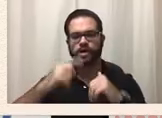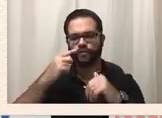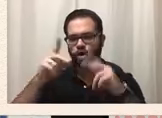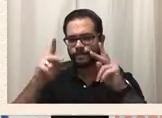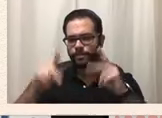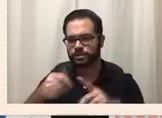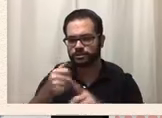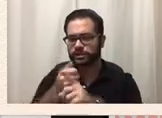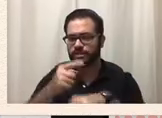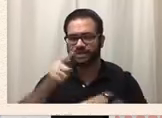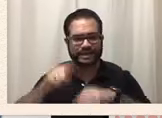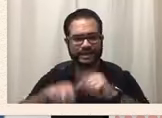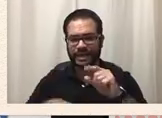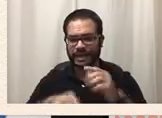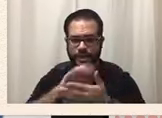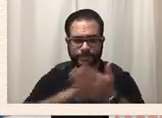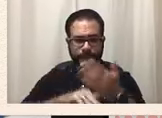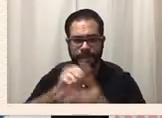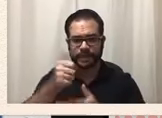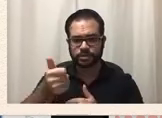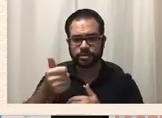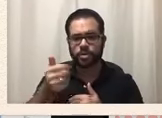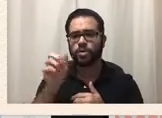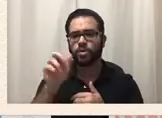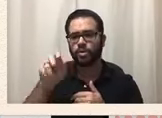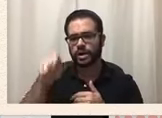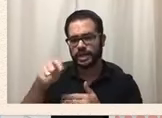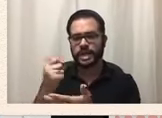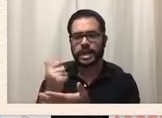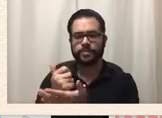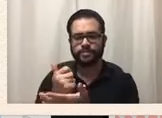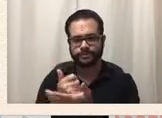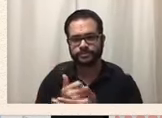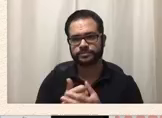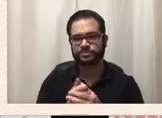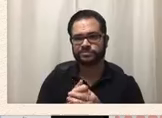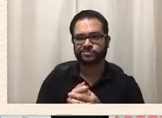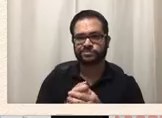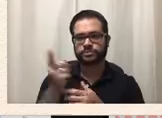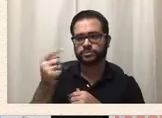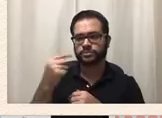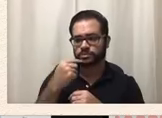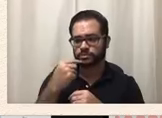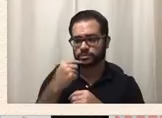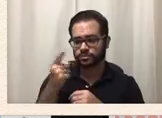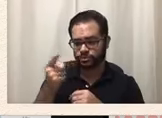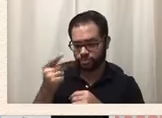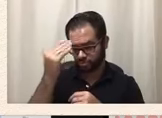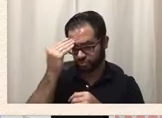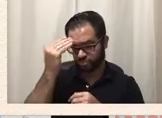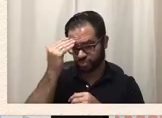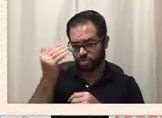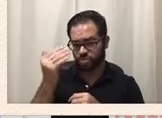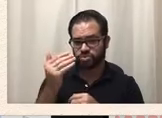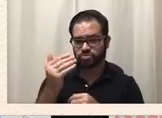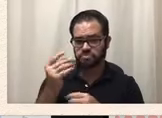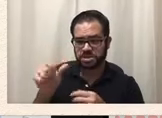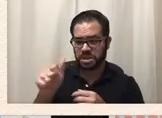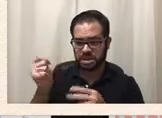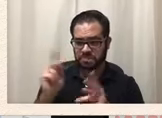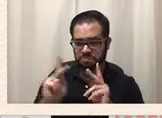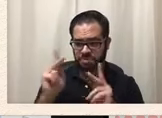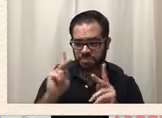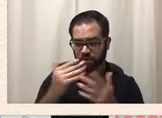own or that needs some help. And so he said, "Do you happen to know any good candidates,